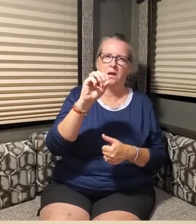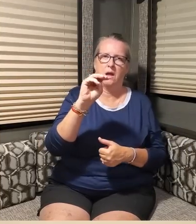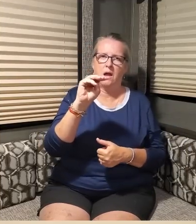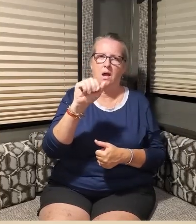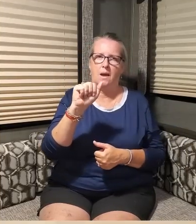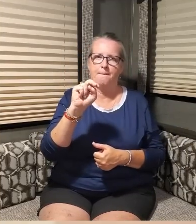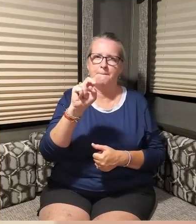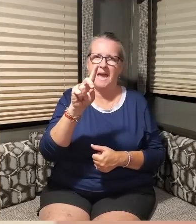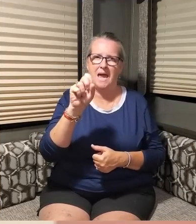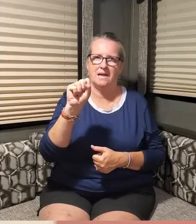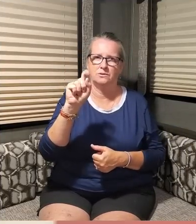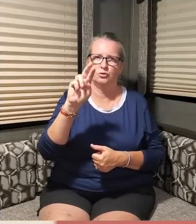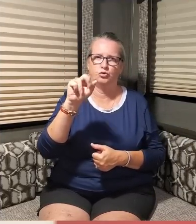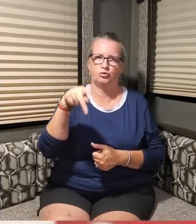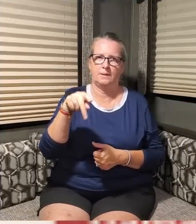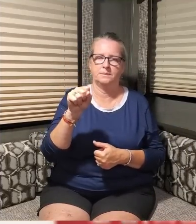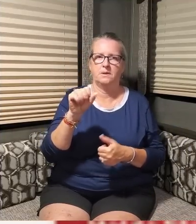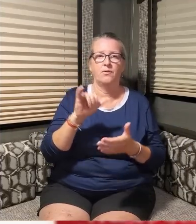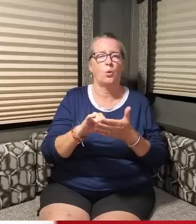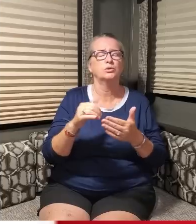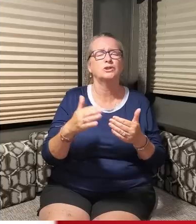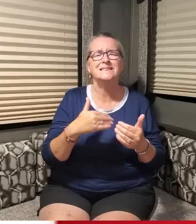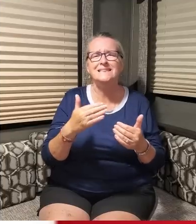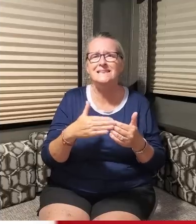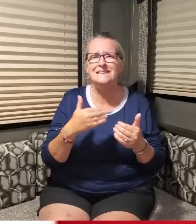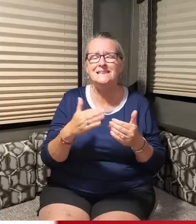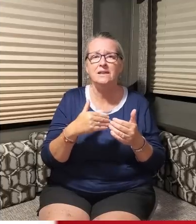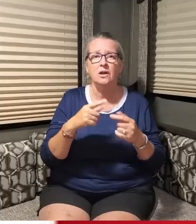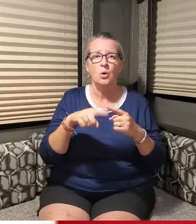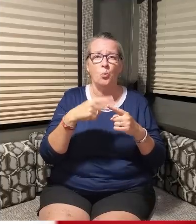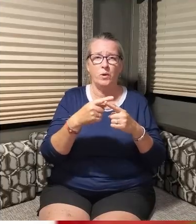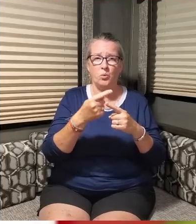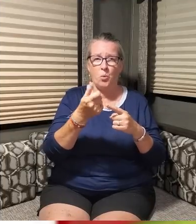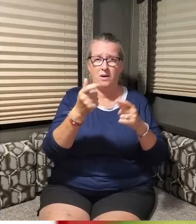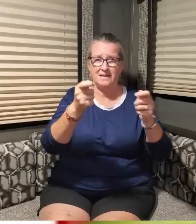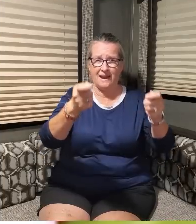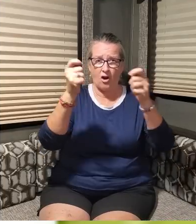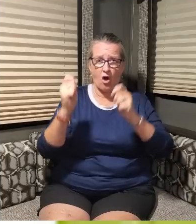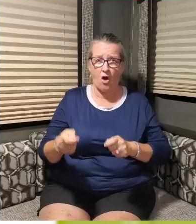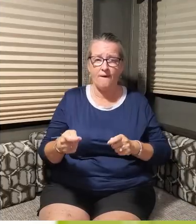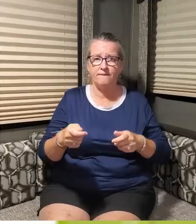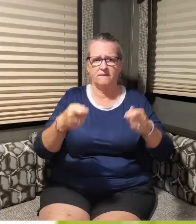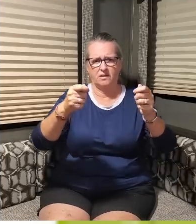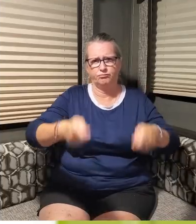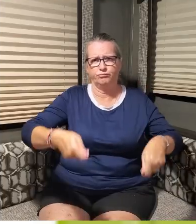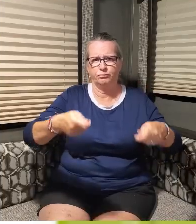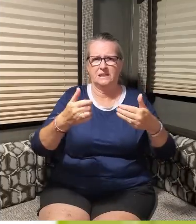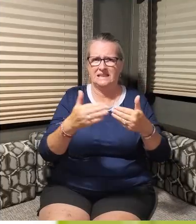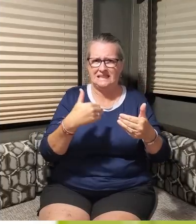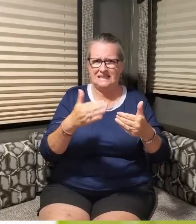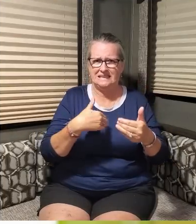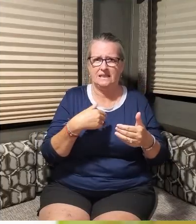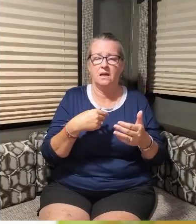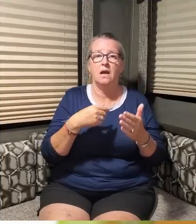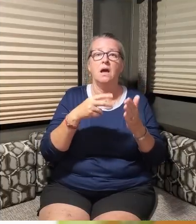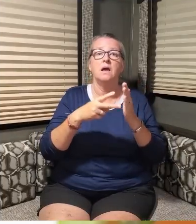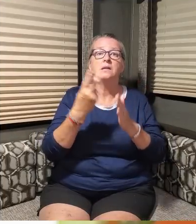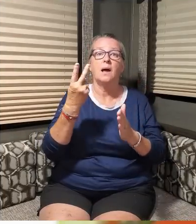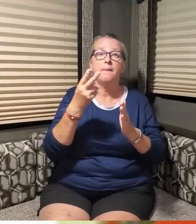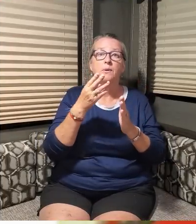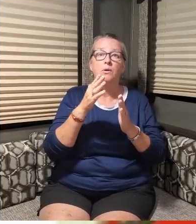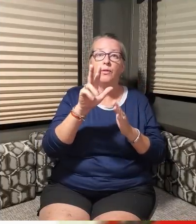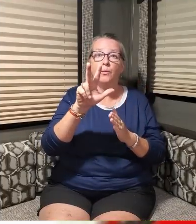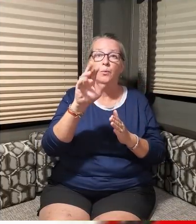strip. Because command strip's easy. When you want to get rid of it, they come right off. It's no big deal.